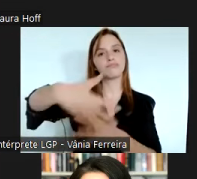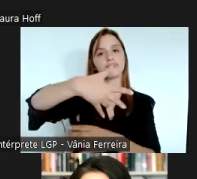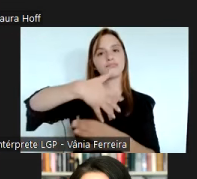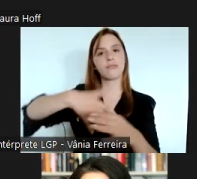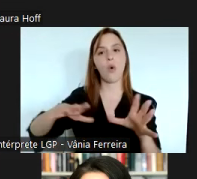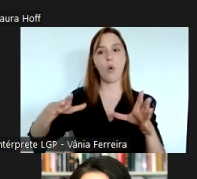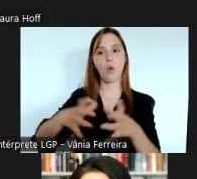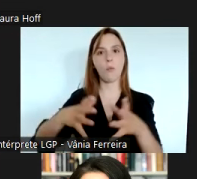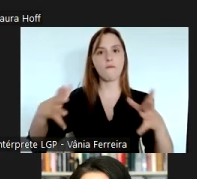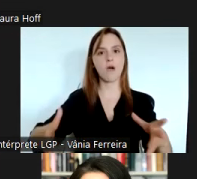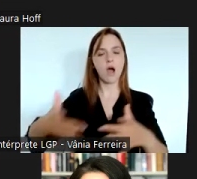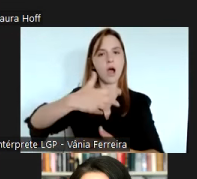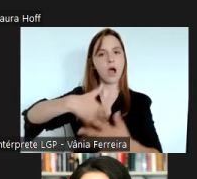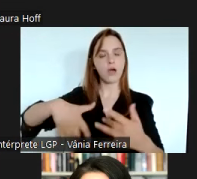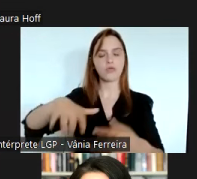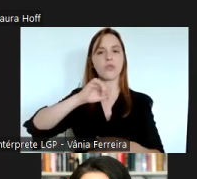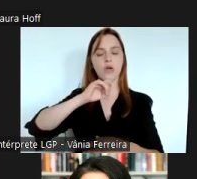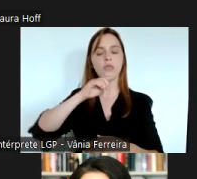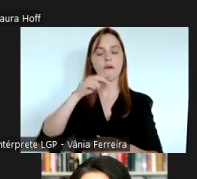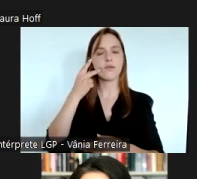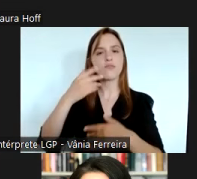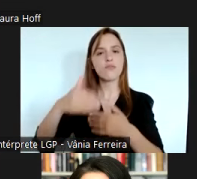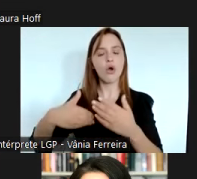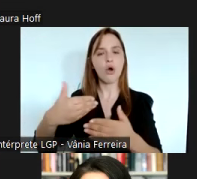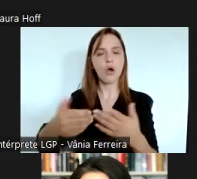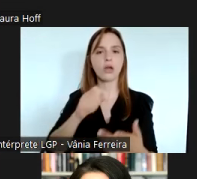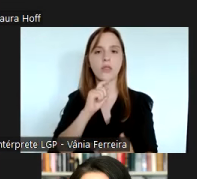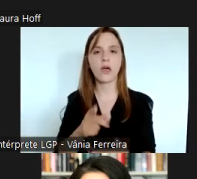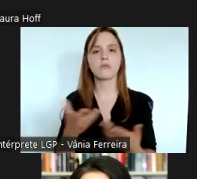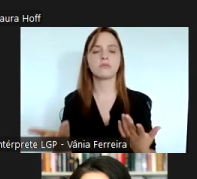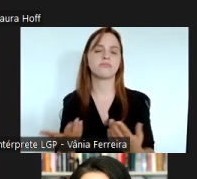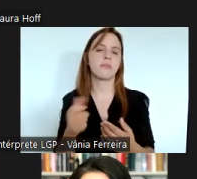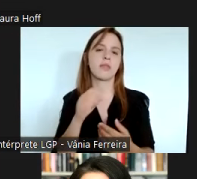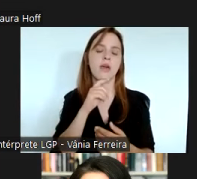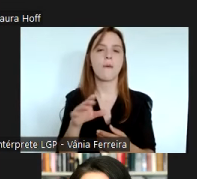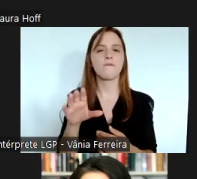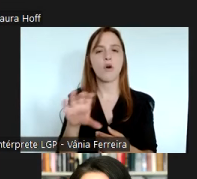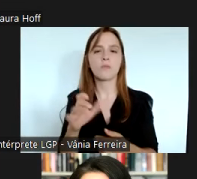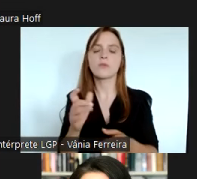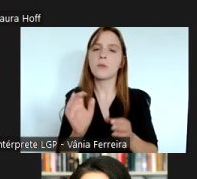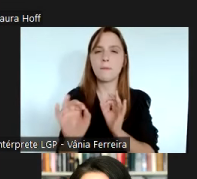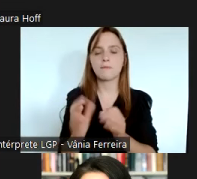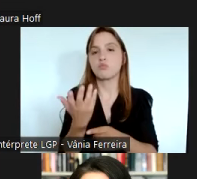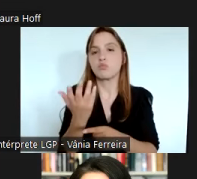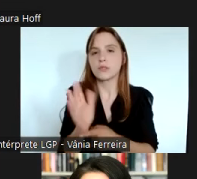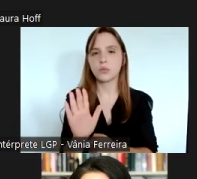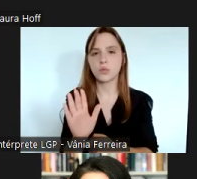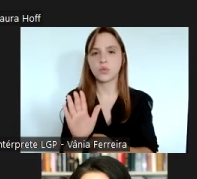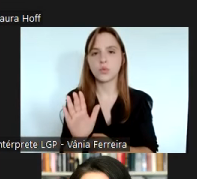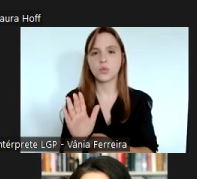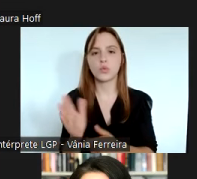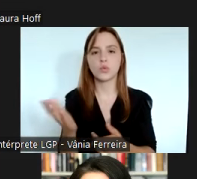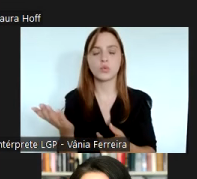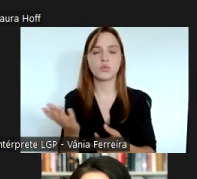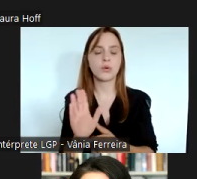They enable the different mechanisms. For example, not only I don't want to reduce